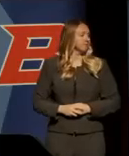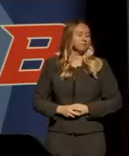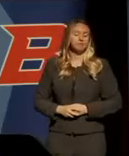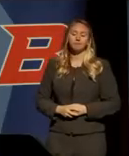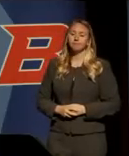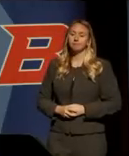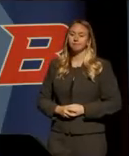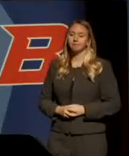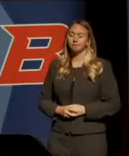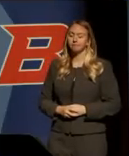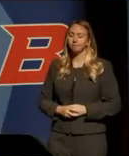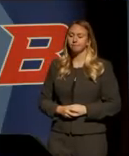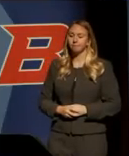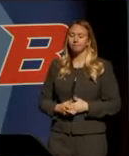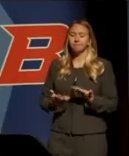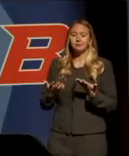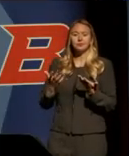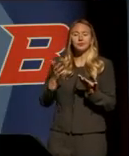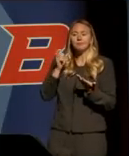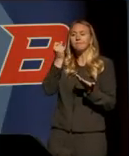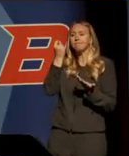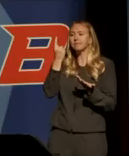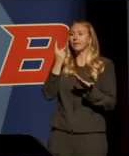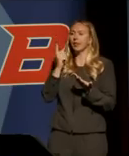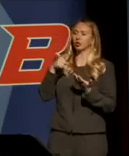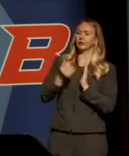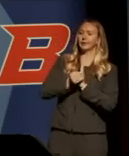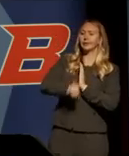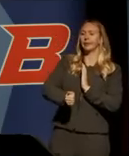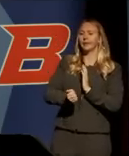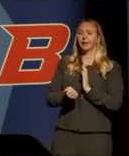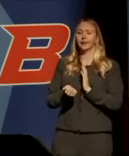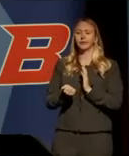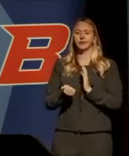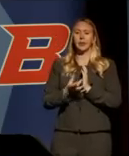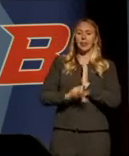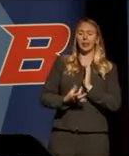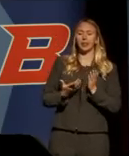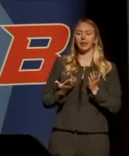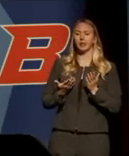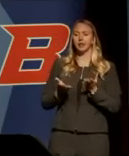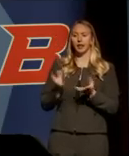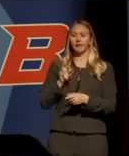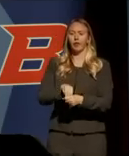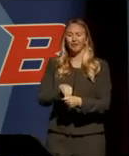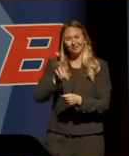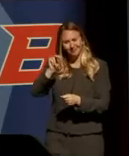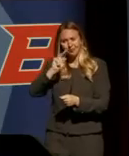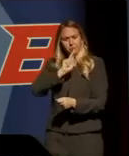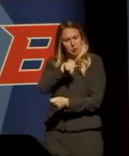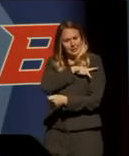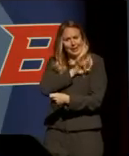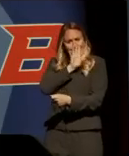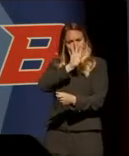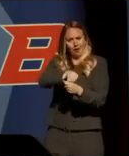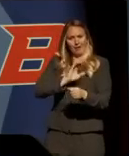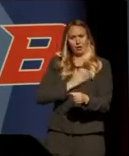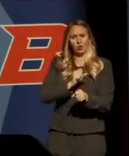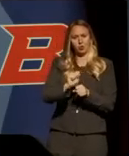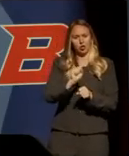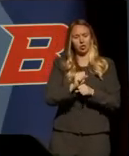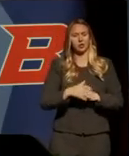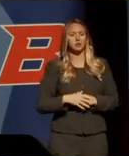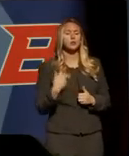bring our, you know, more than our skills and our talents, like we bring our personality into what we do. We're considered a row